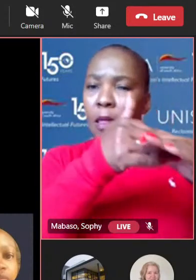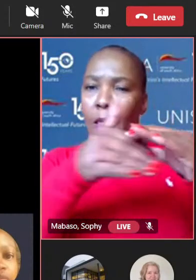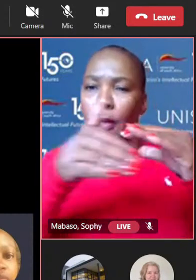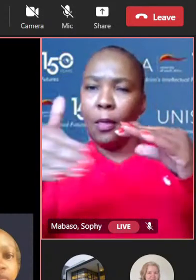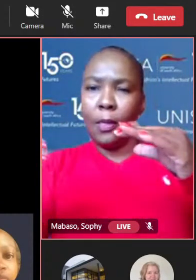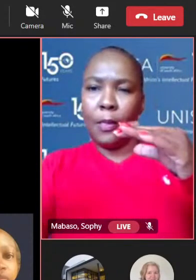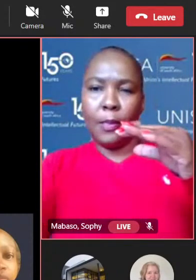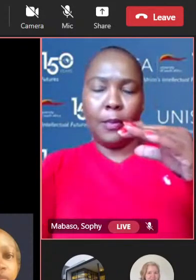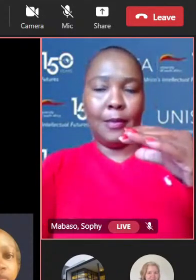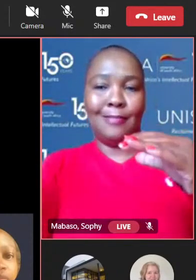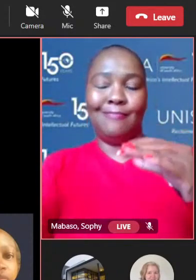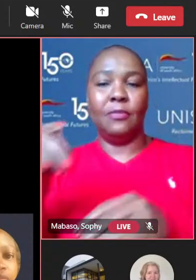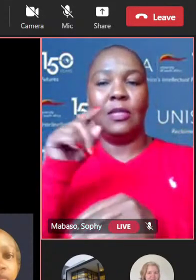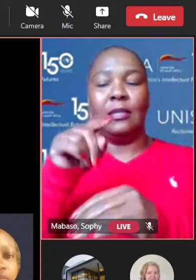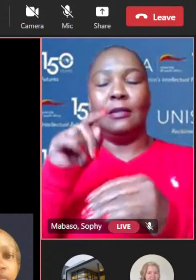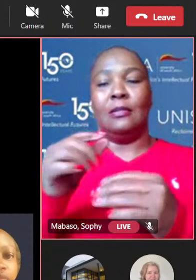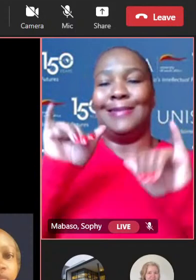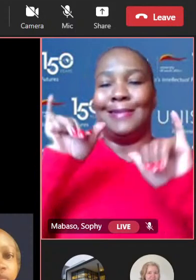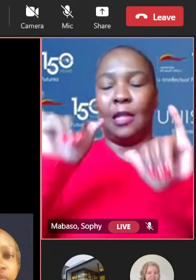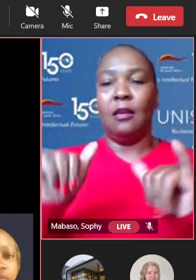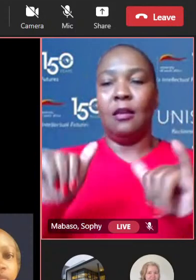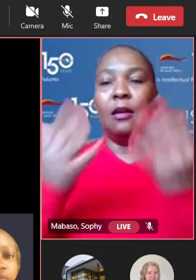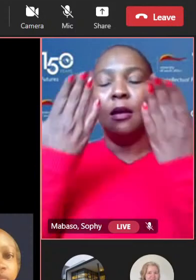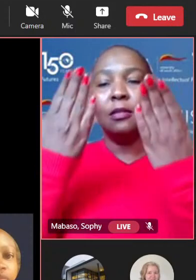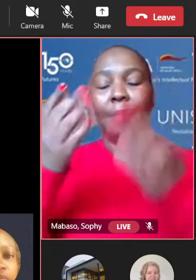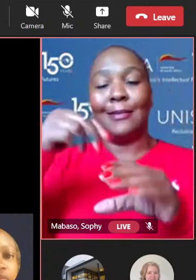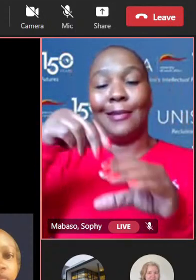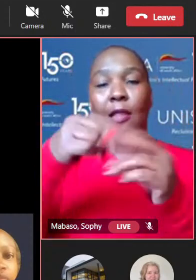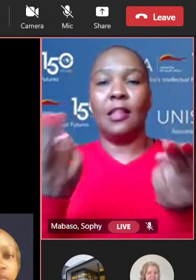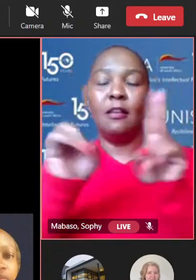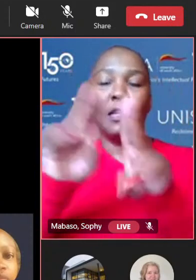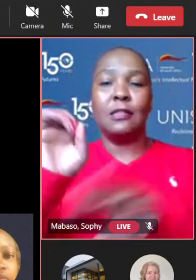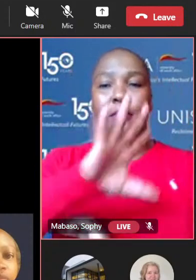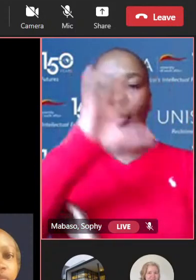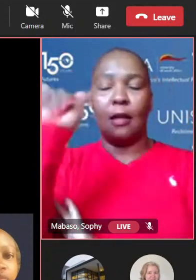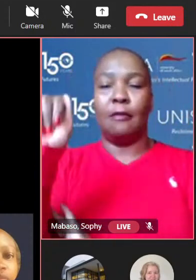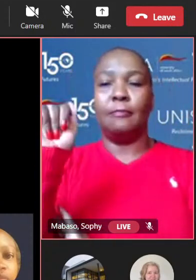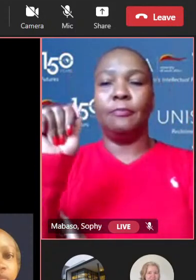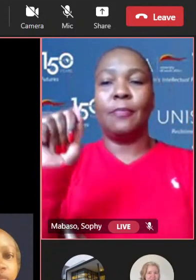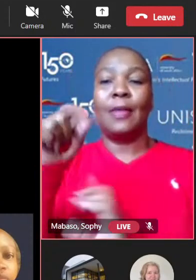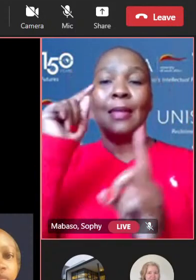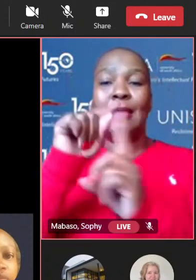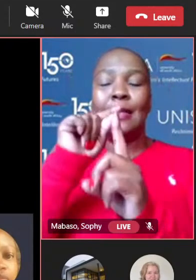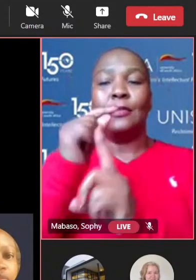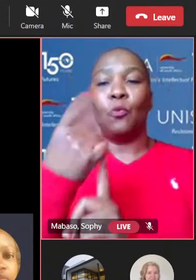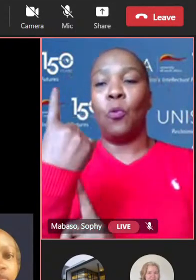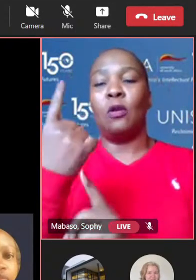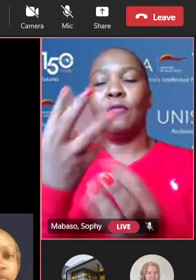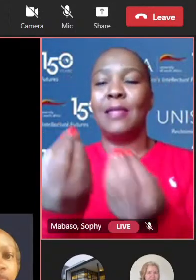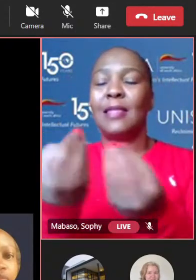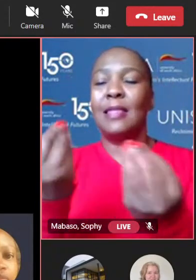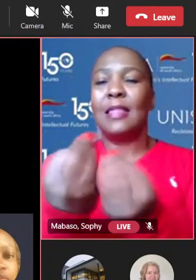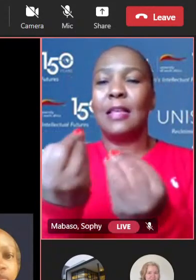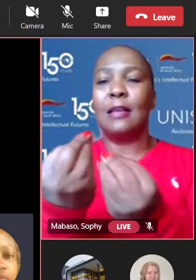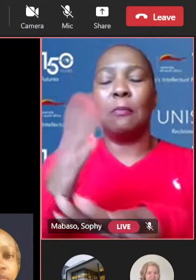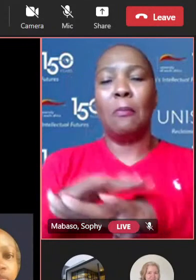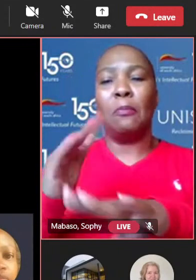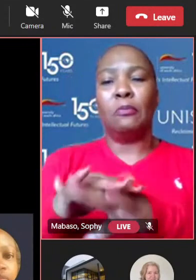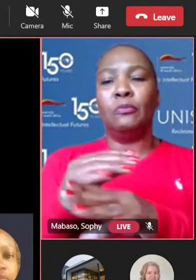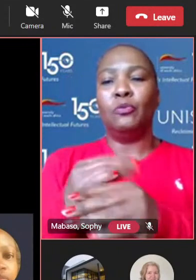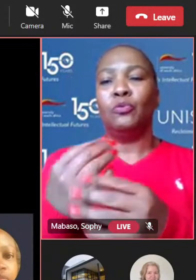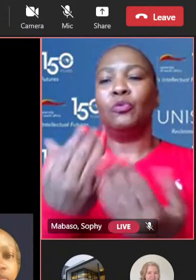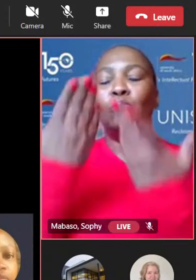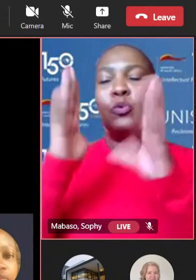the stay of your studies within Unisa. This is one of the things that most students grapple with. So